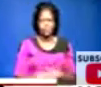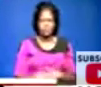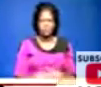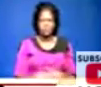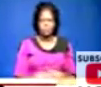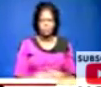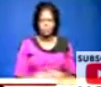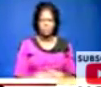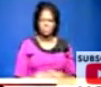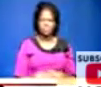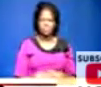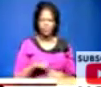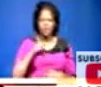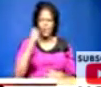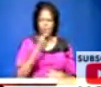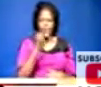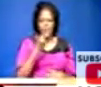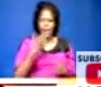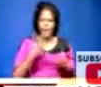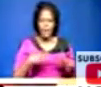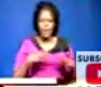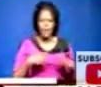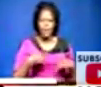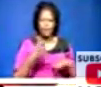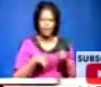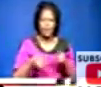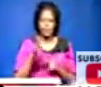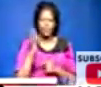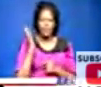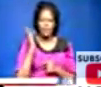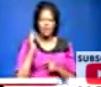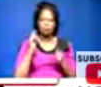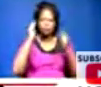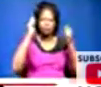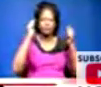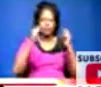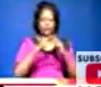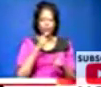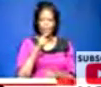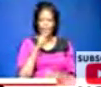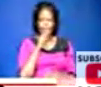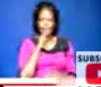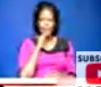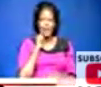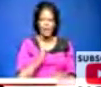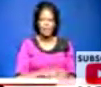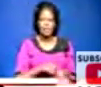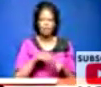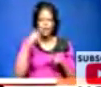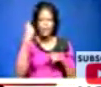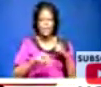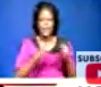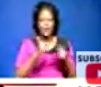Meanwhile, in Mumias, residents of Lumino village have protested over the killing of a young man after allegedly being beaten by